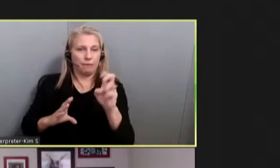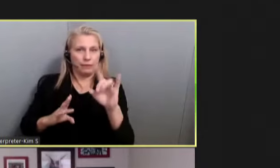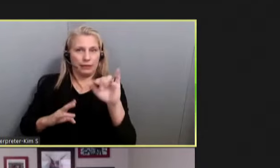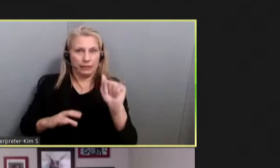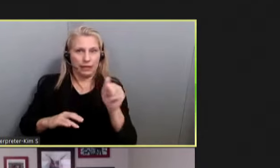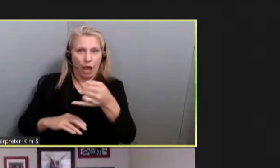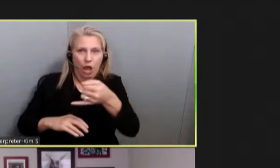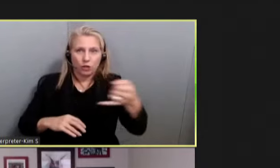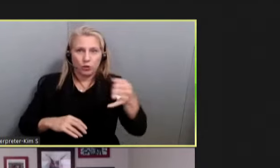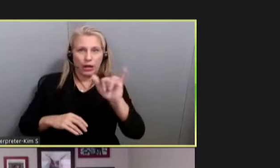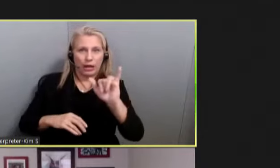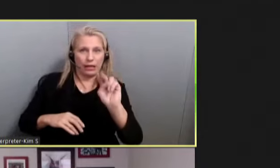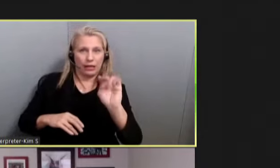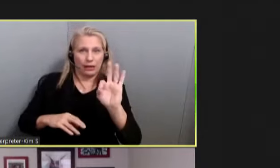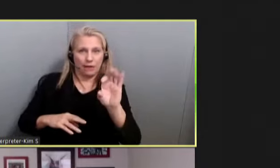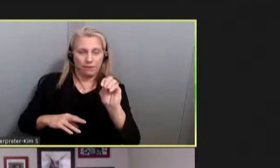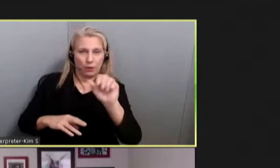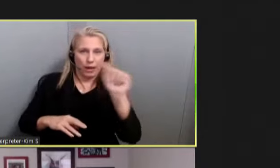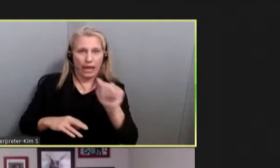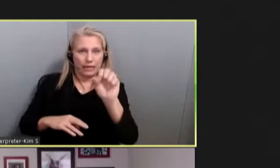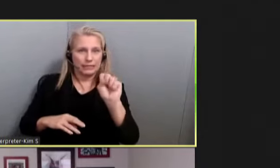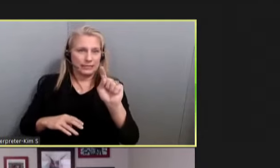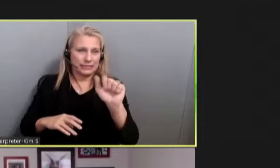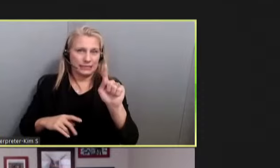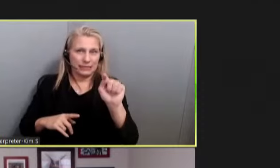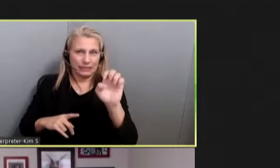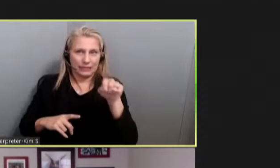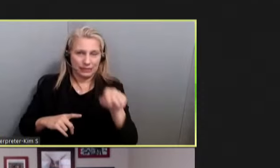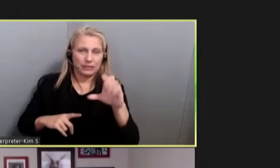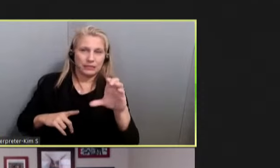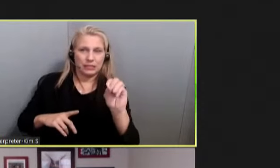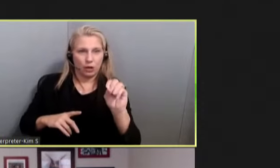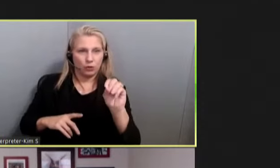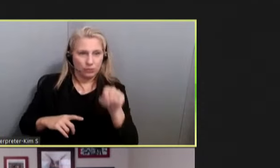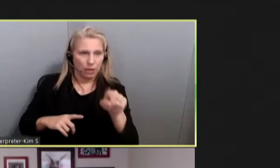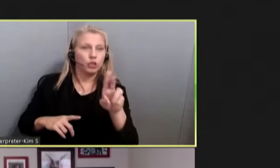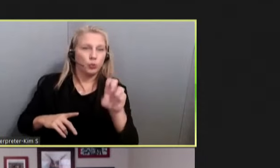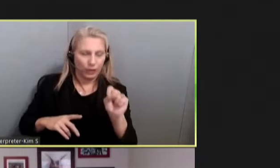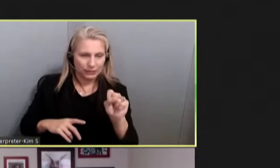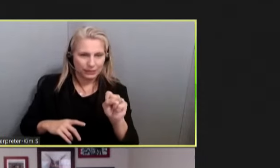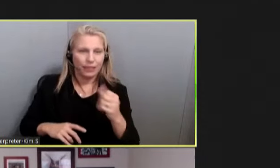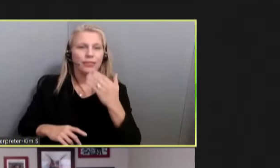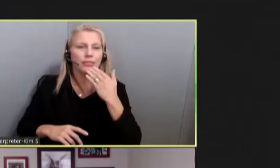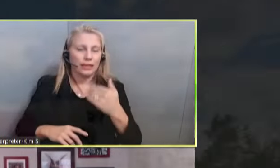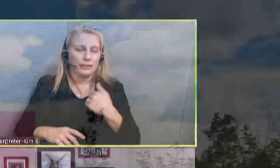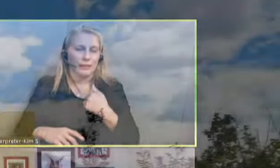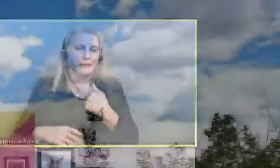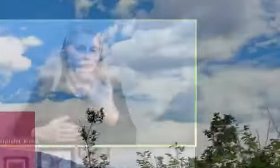media_info@state.co.us. Thanks again for joining us. Hope you have a good rest of your day.